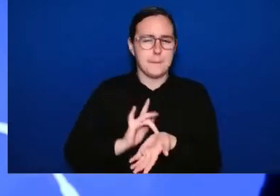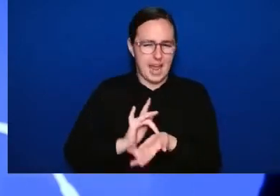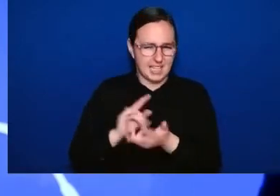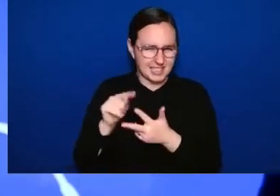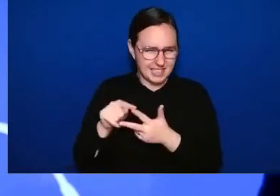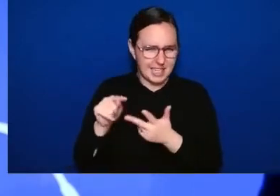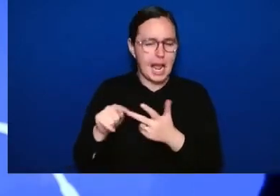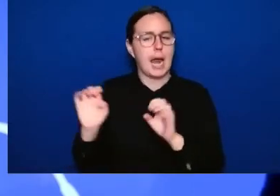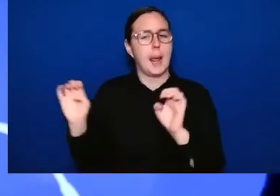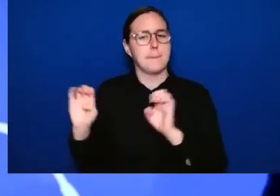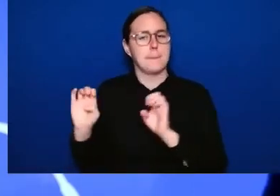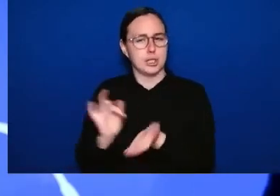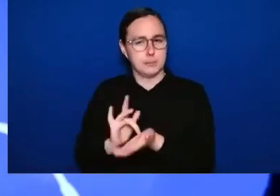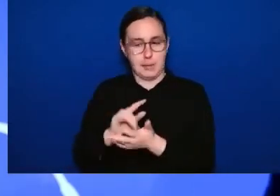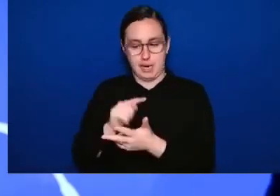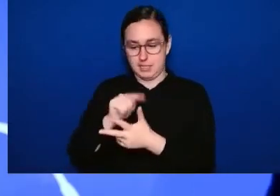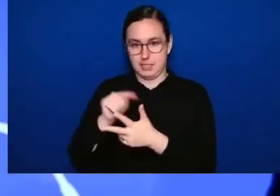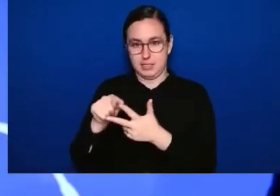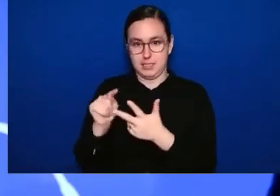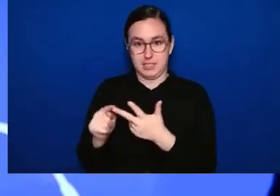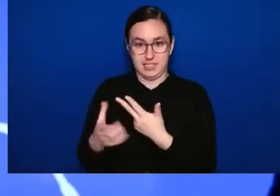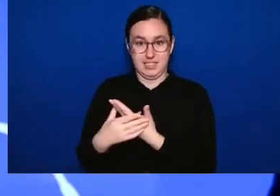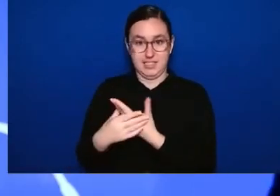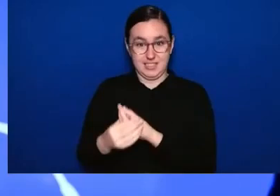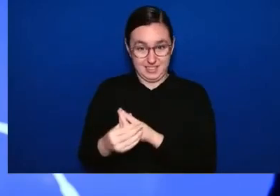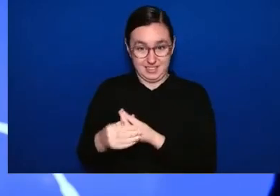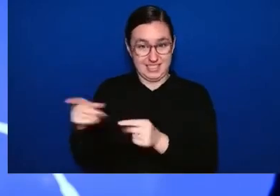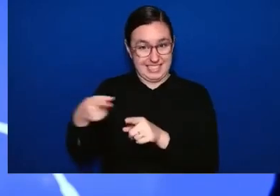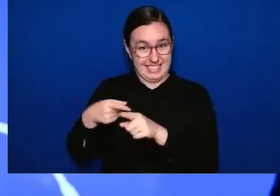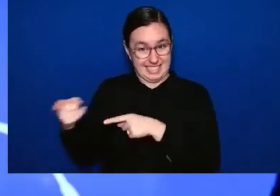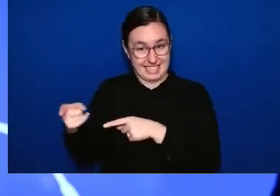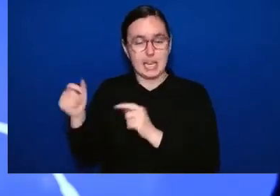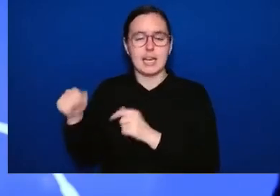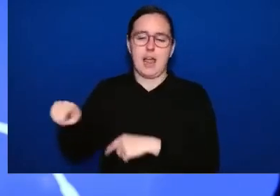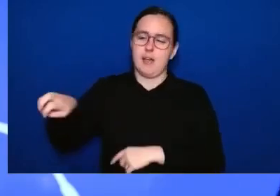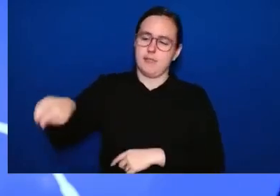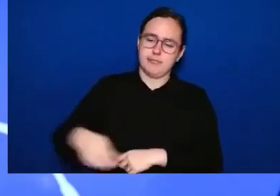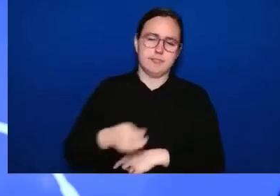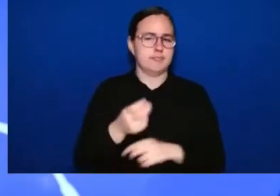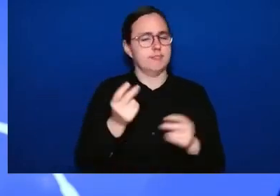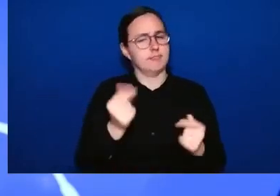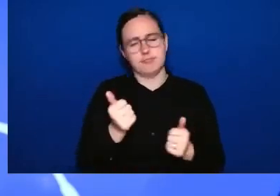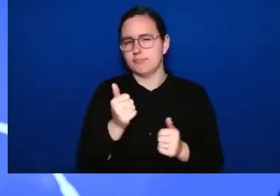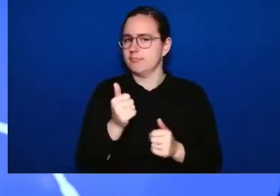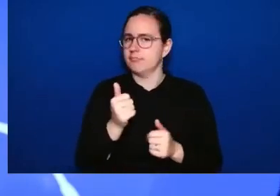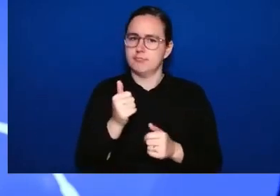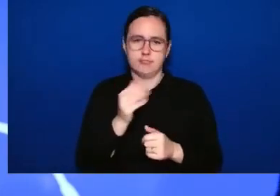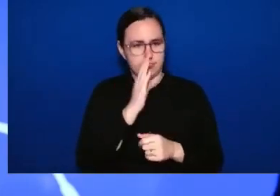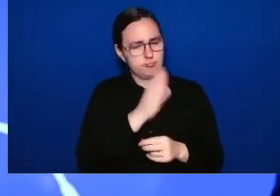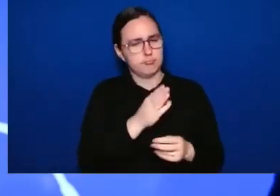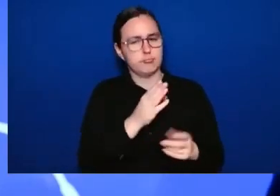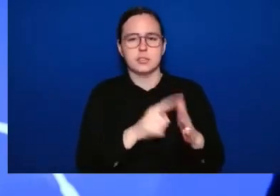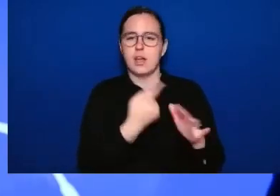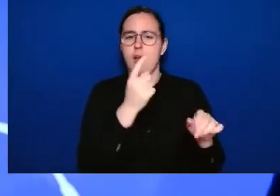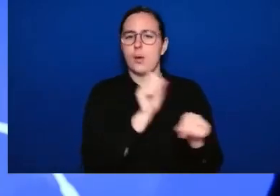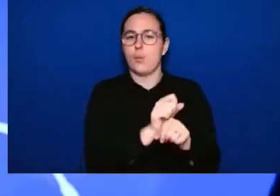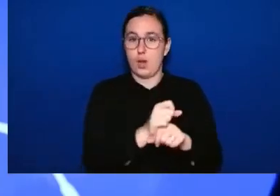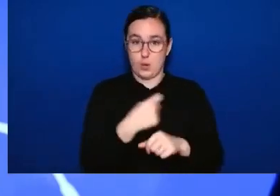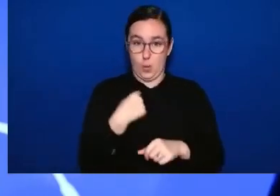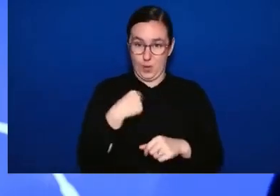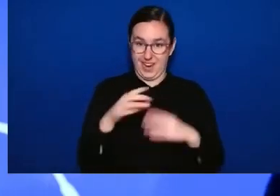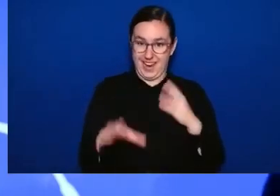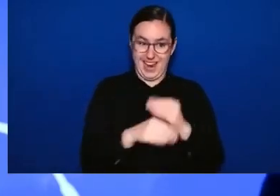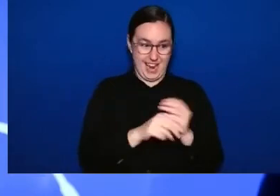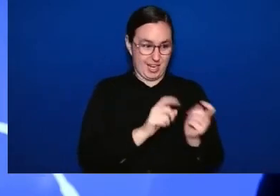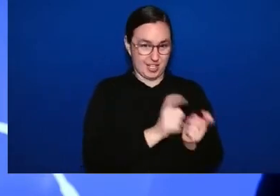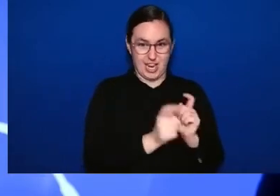help address some of the challenges facing our healthcare system. None of these changes would be possible without the